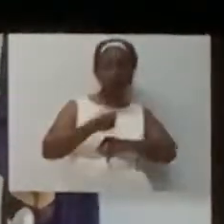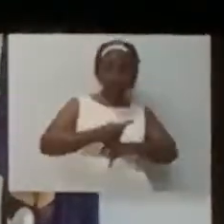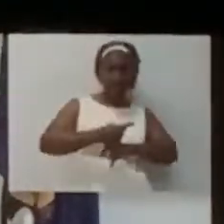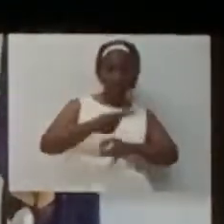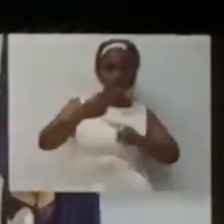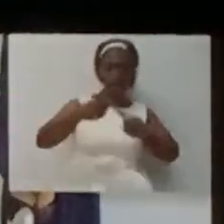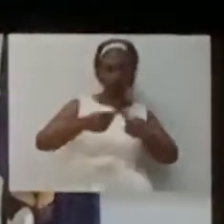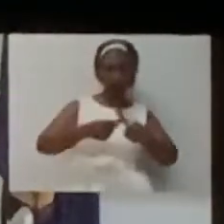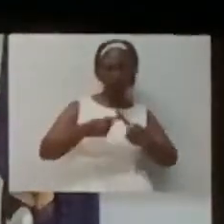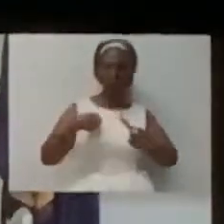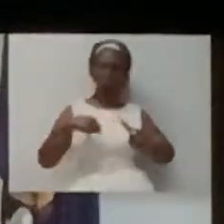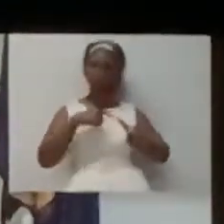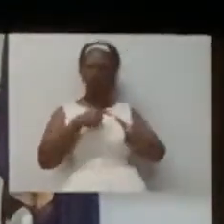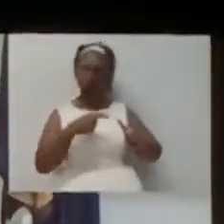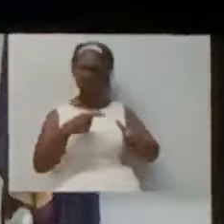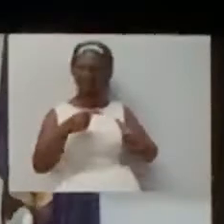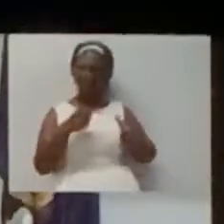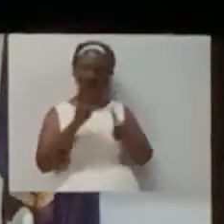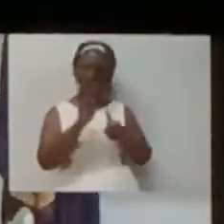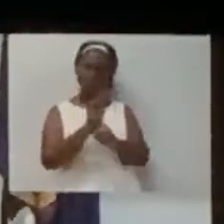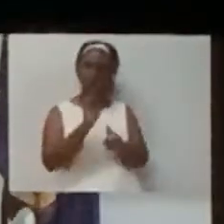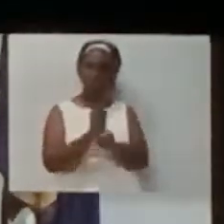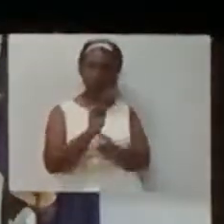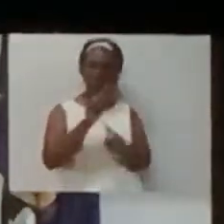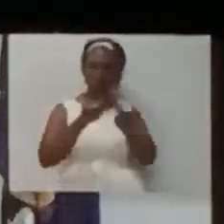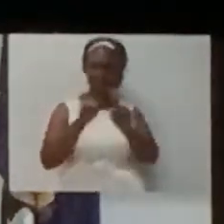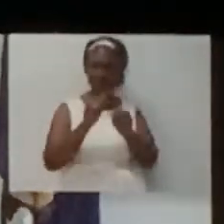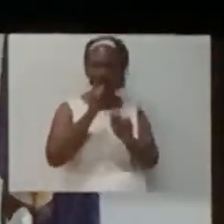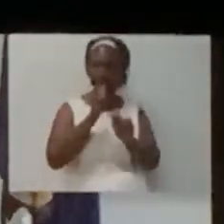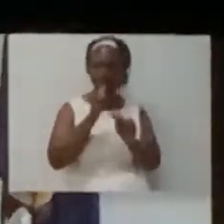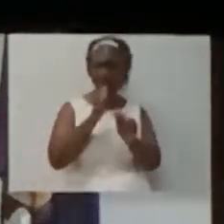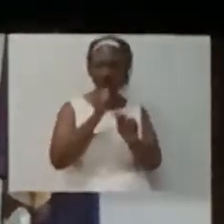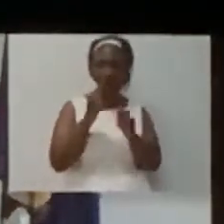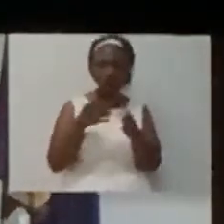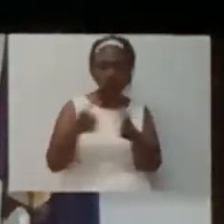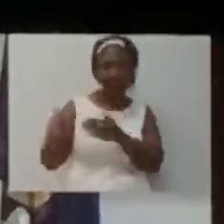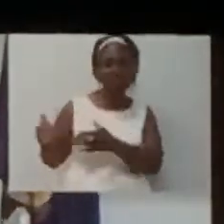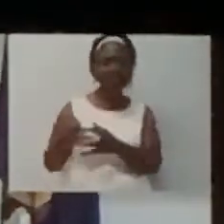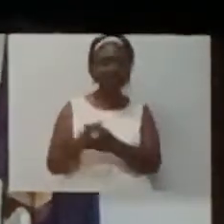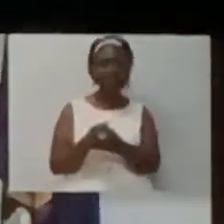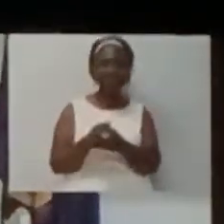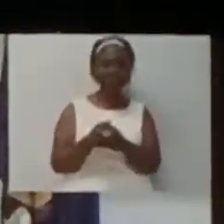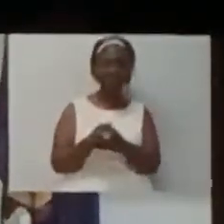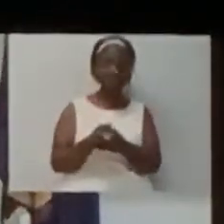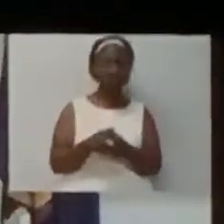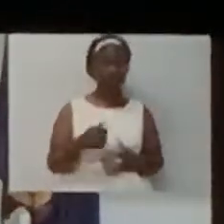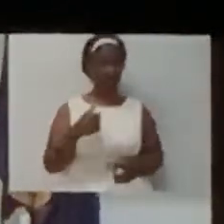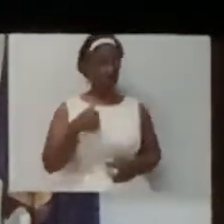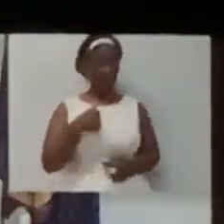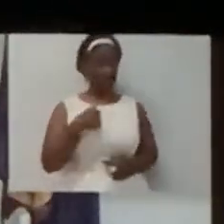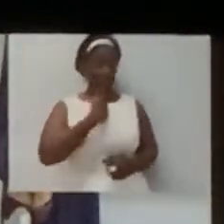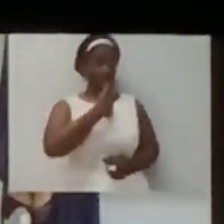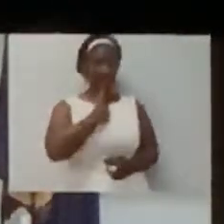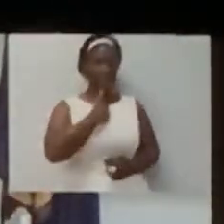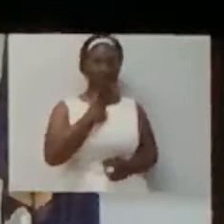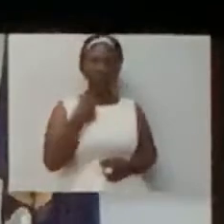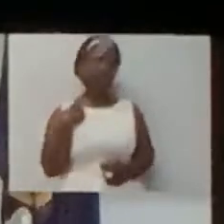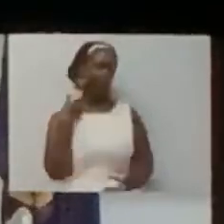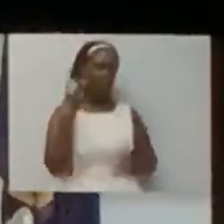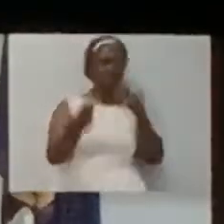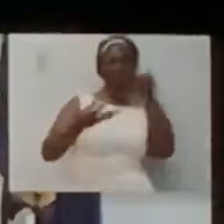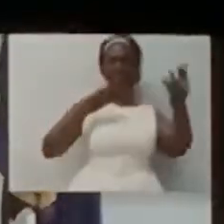have all used various coping strategies to get through this time. I am an extrovert by nature, and staying home for